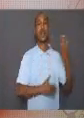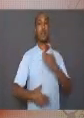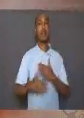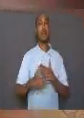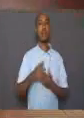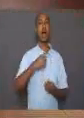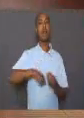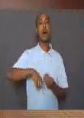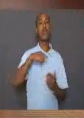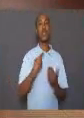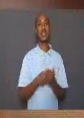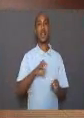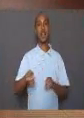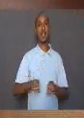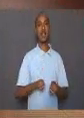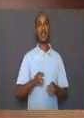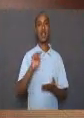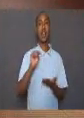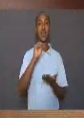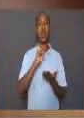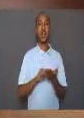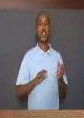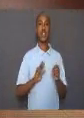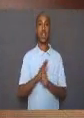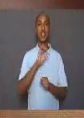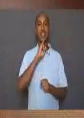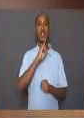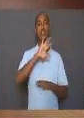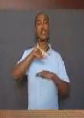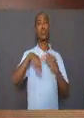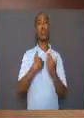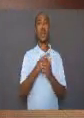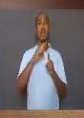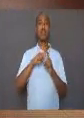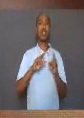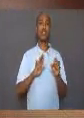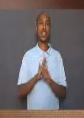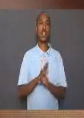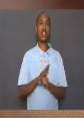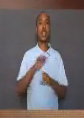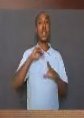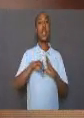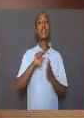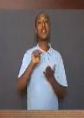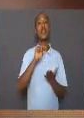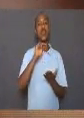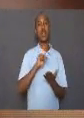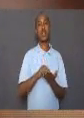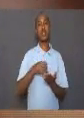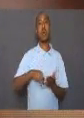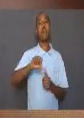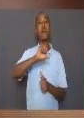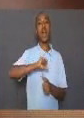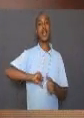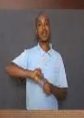activity. Nuclear charge is the total positive charge in the nucleus of